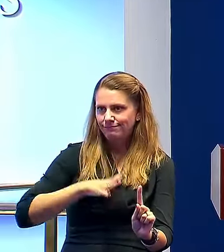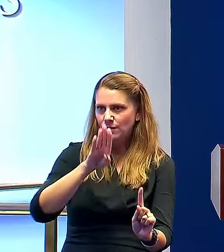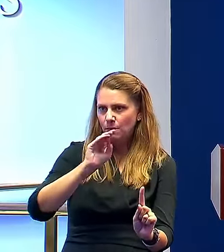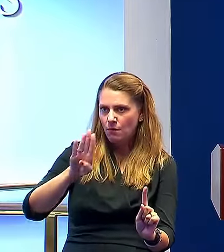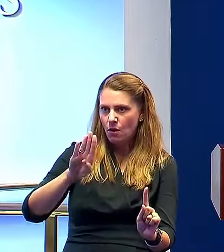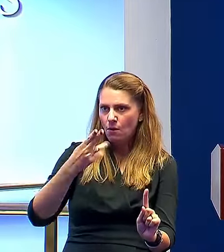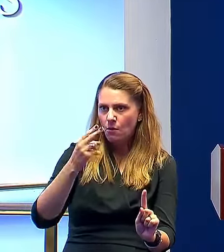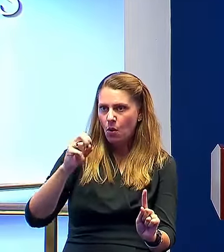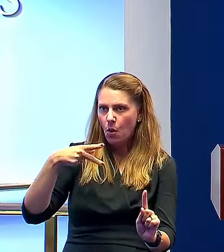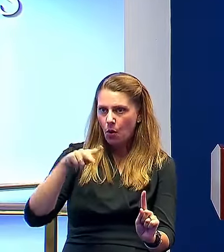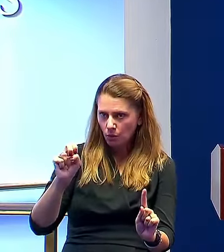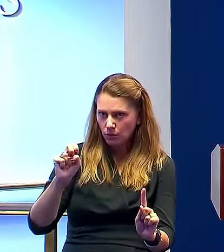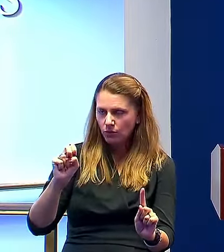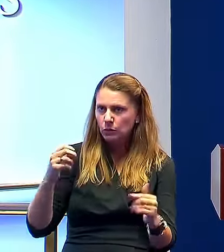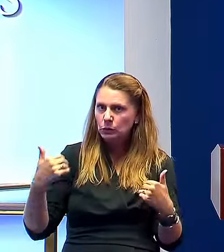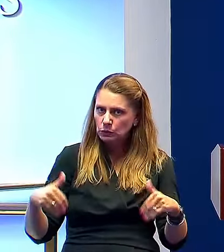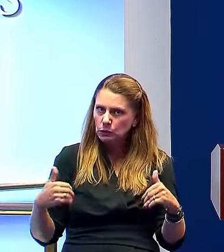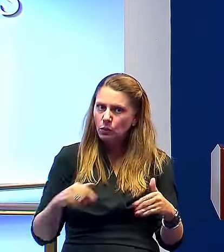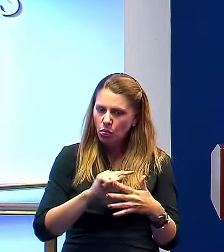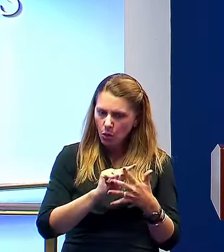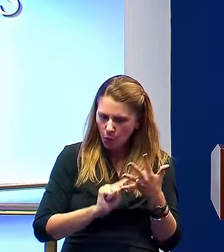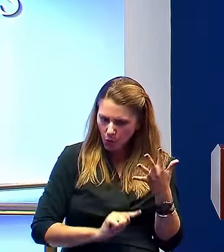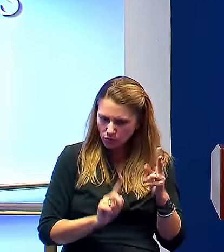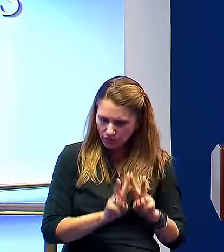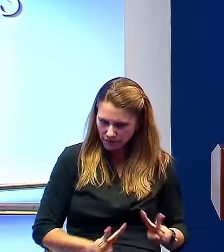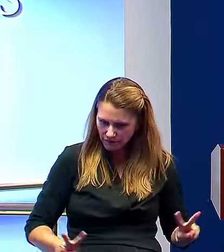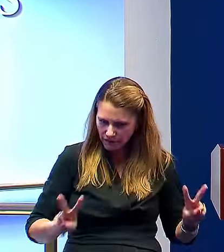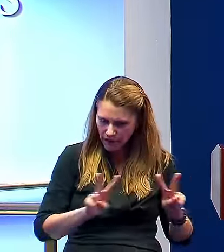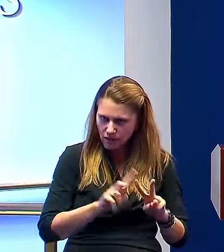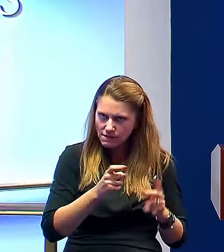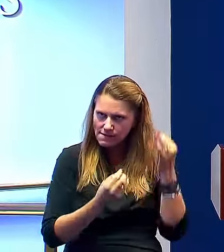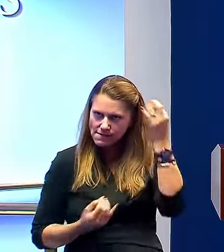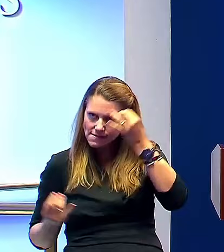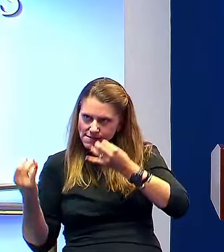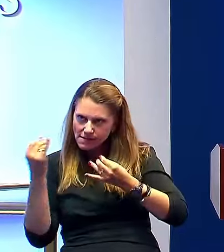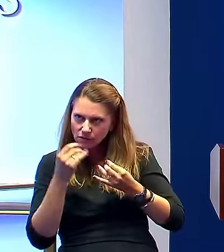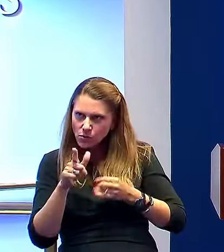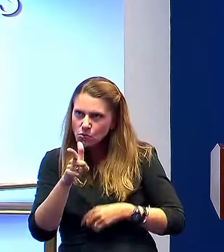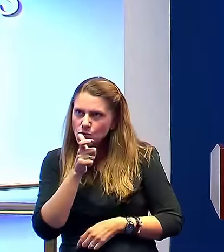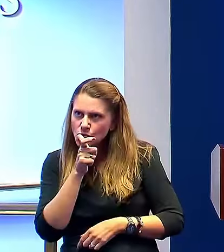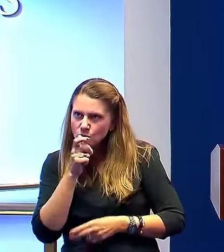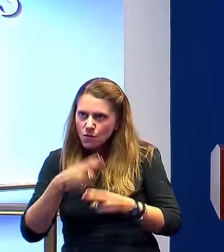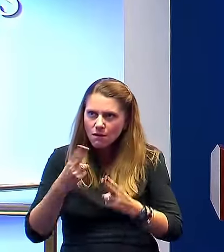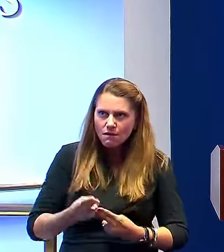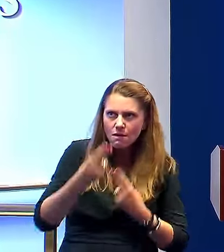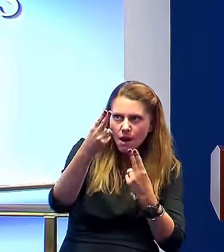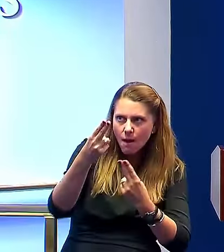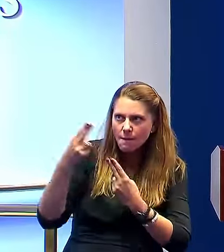considerations in the award nomination and decision process for this